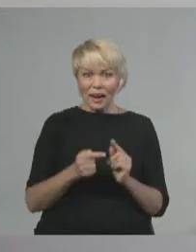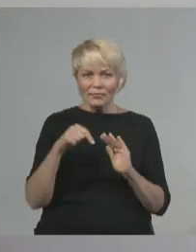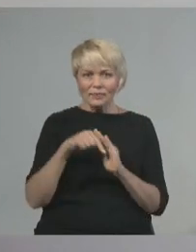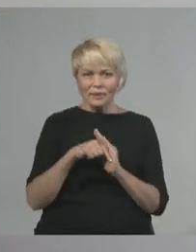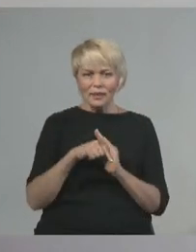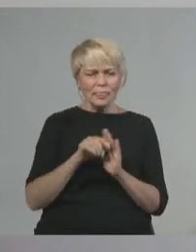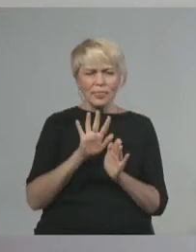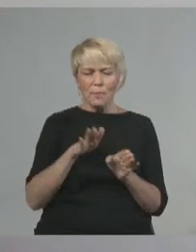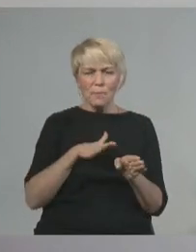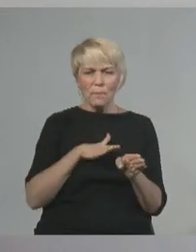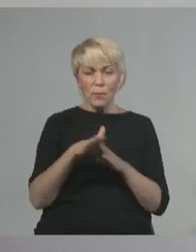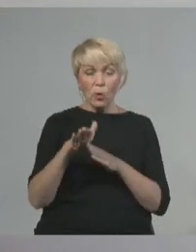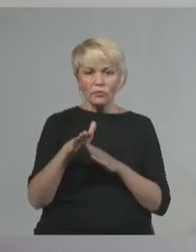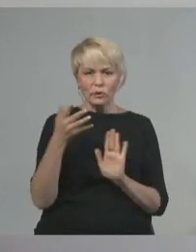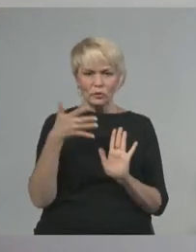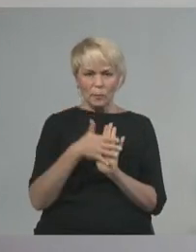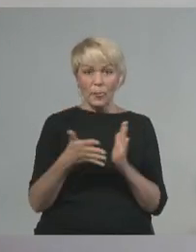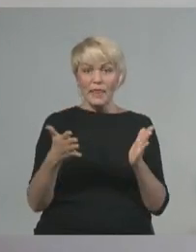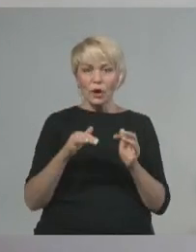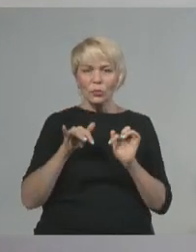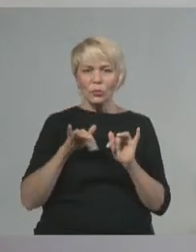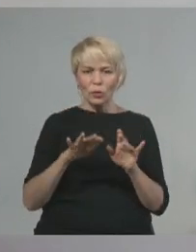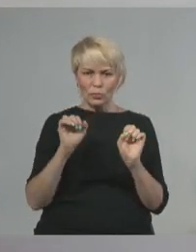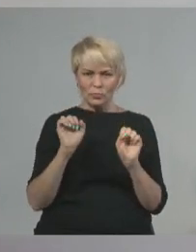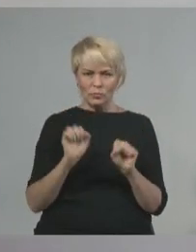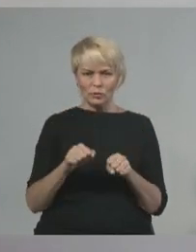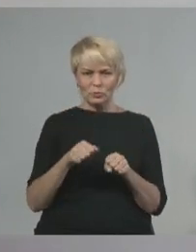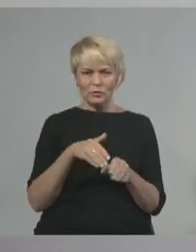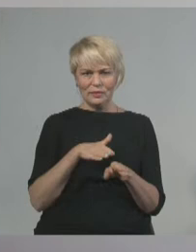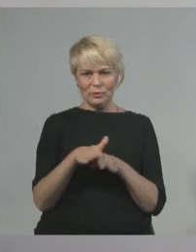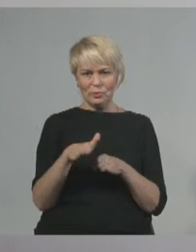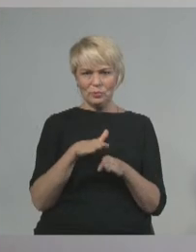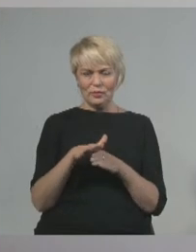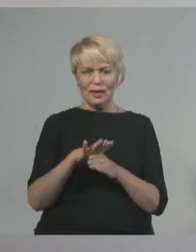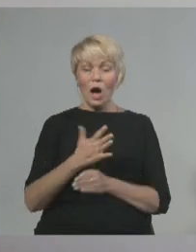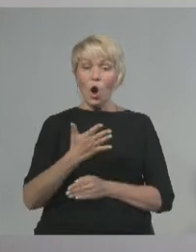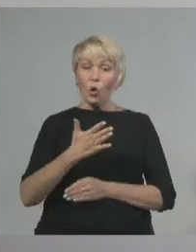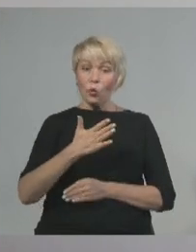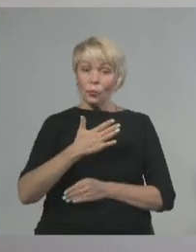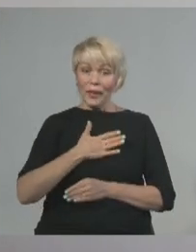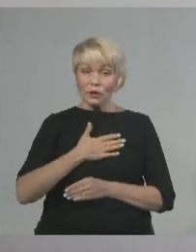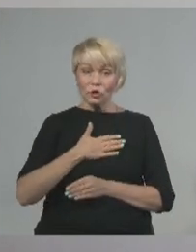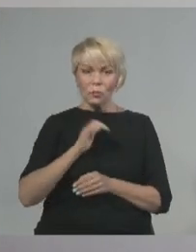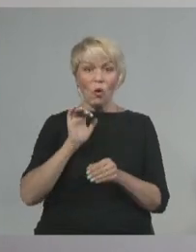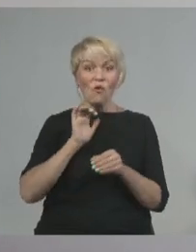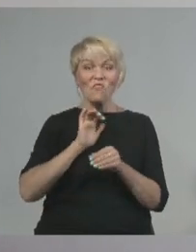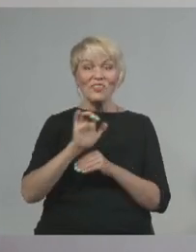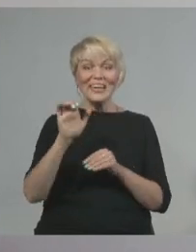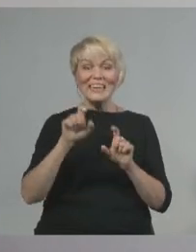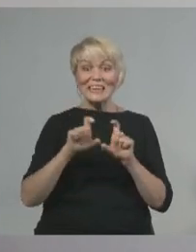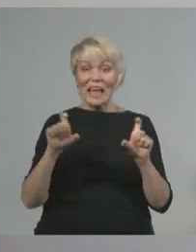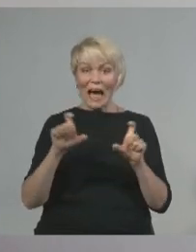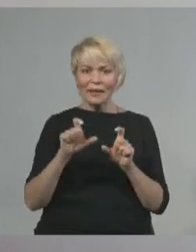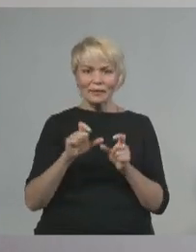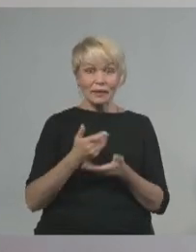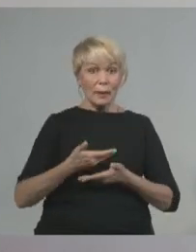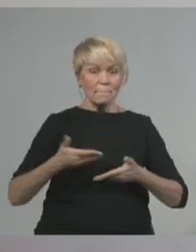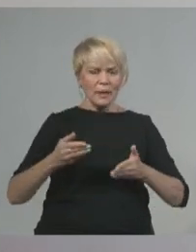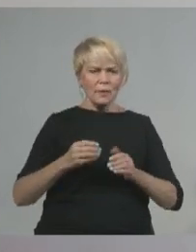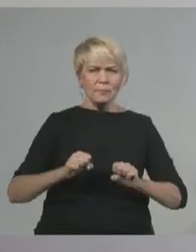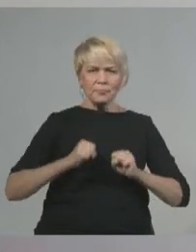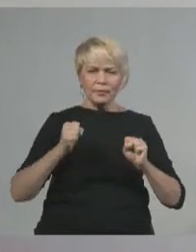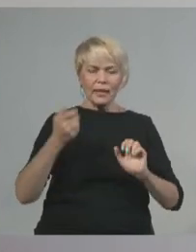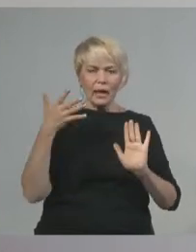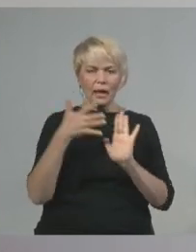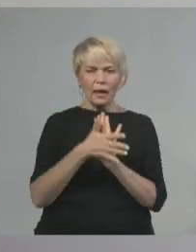case of confidential for us the real question is how can we beyond bringing information and analysis to our audience